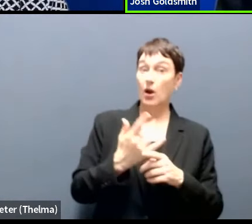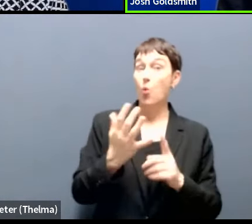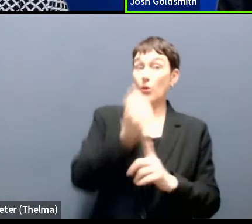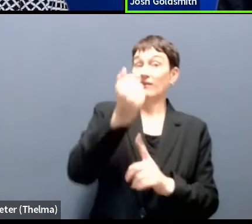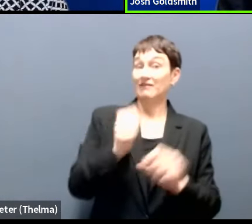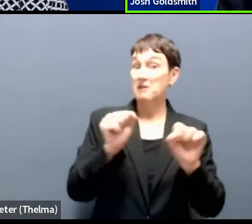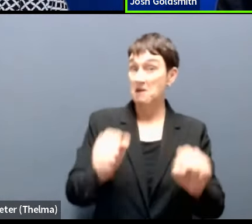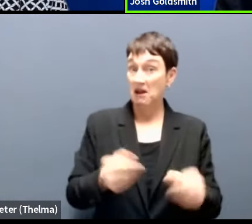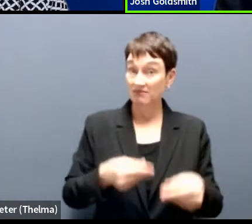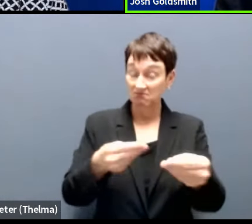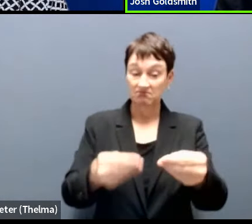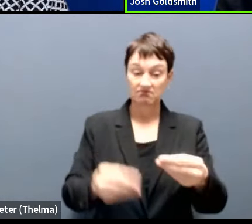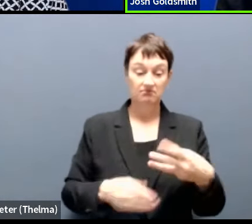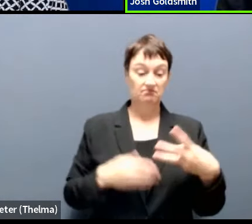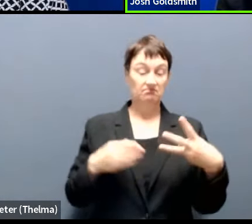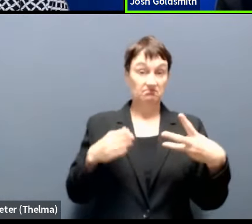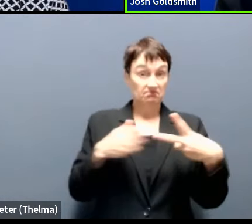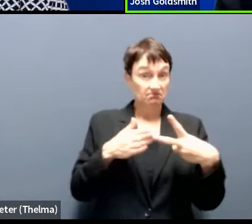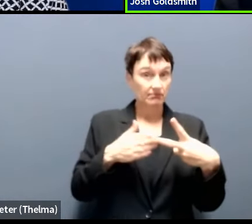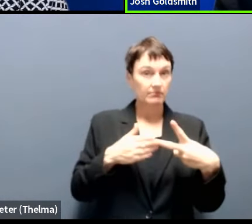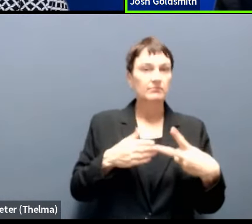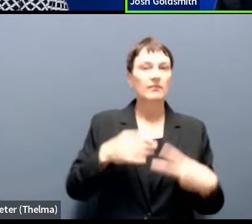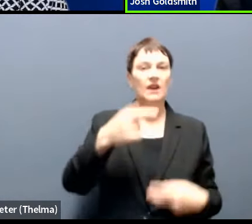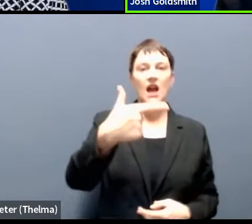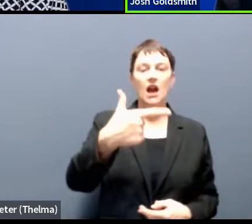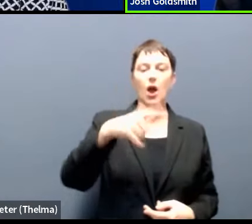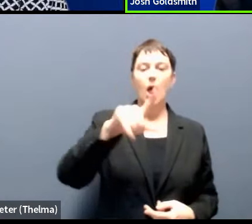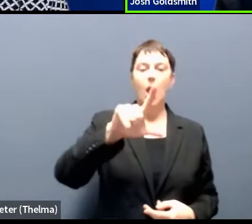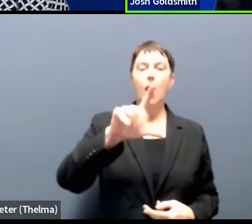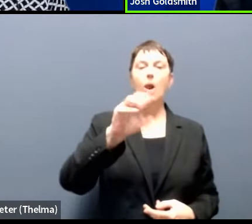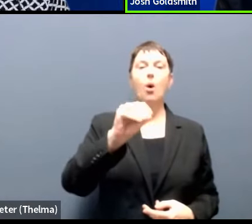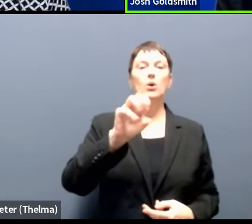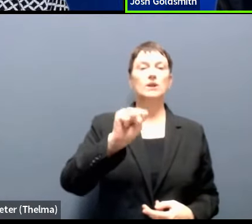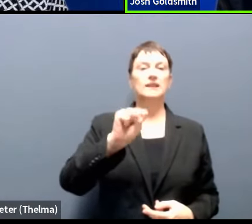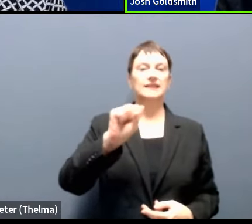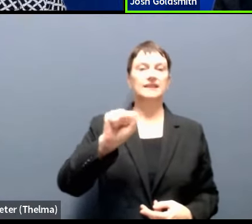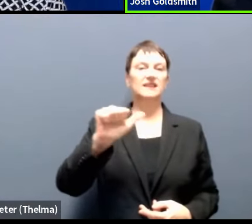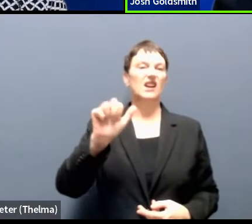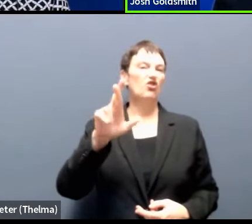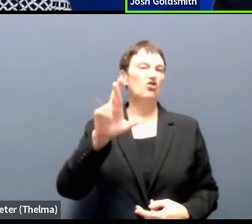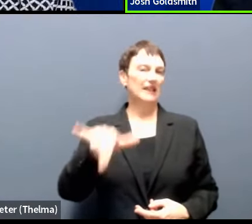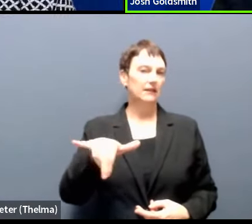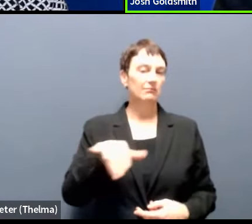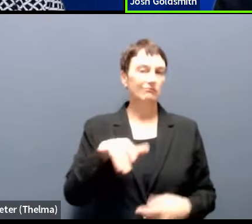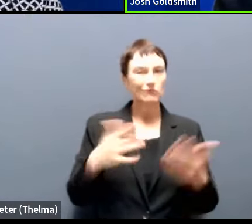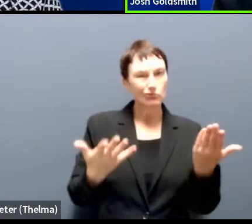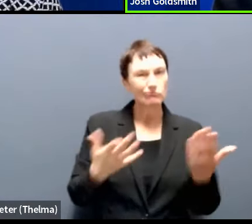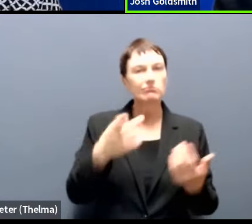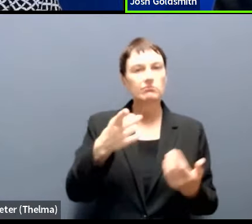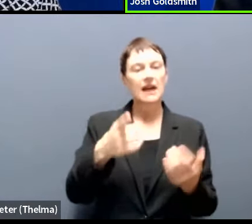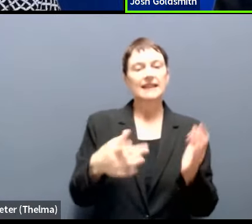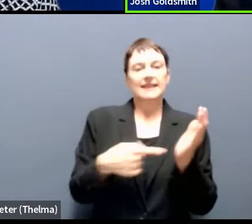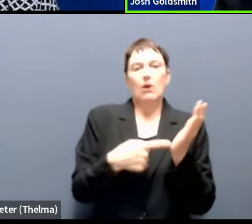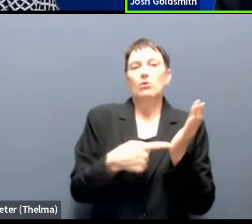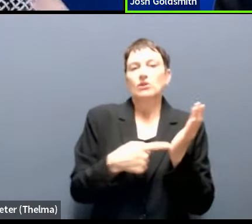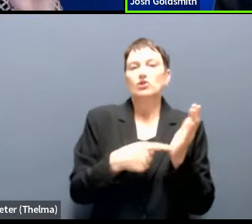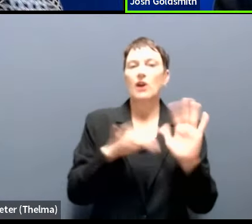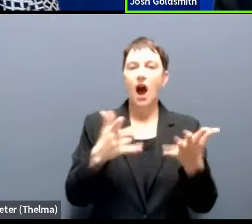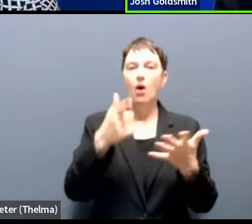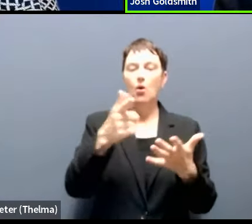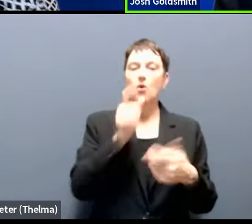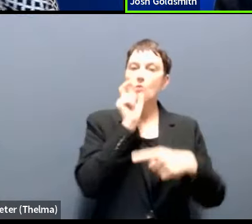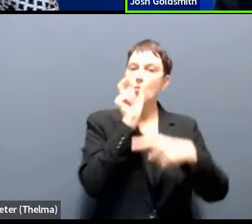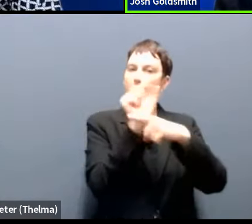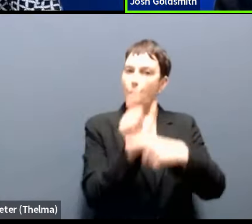is Glossaries for Interpreters 2.0, Tech Savvy Terminology Management, our masterclass about learning